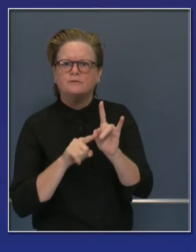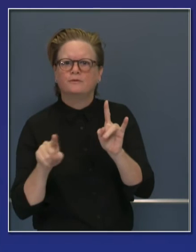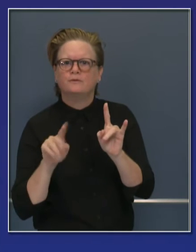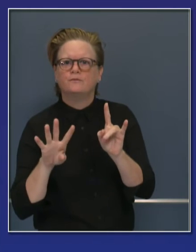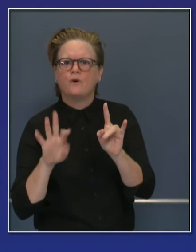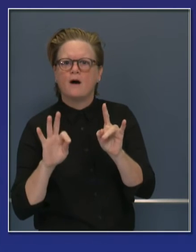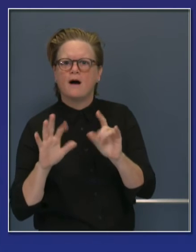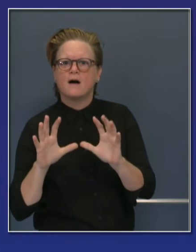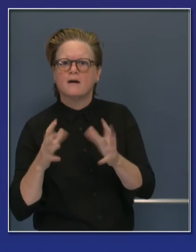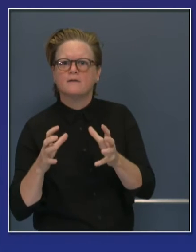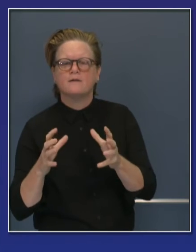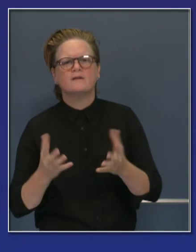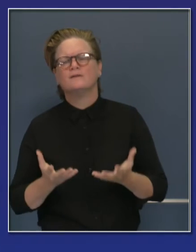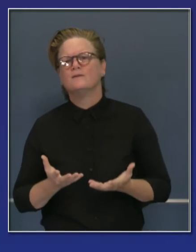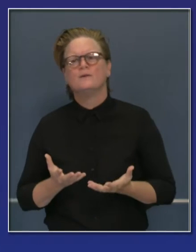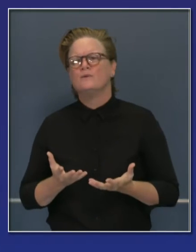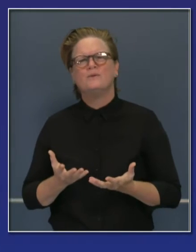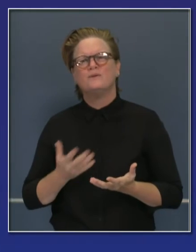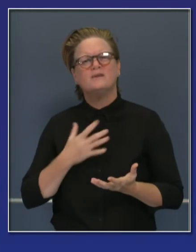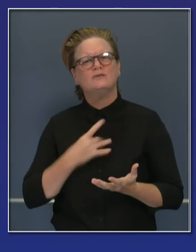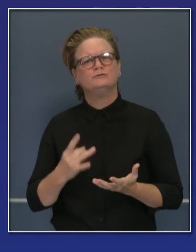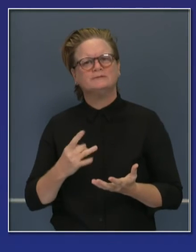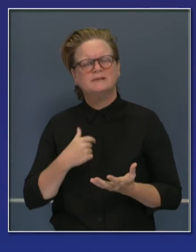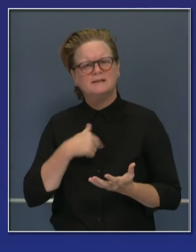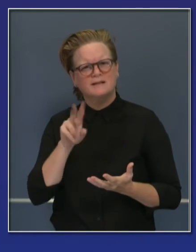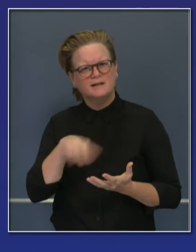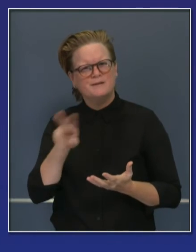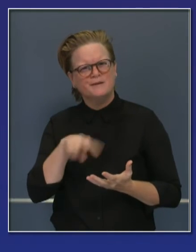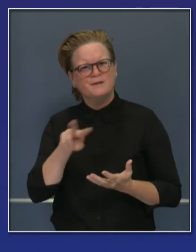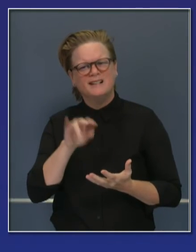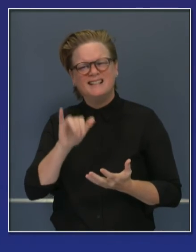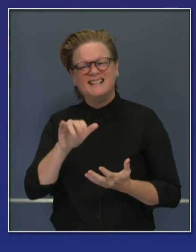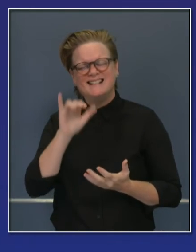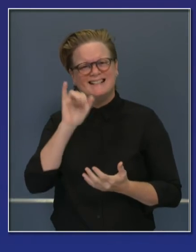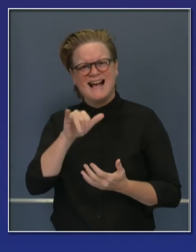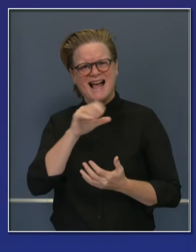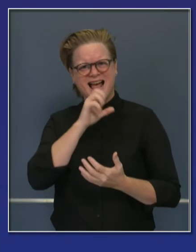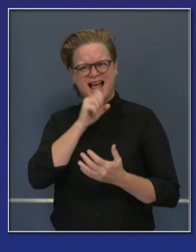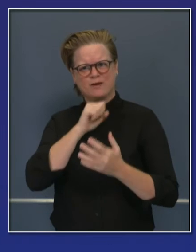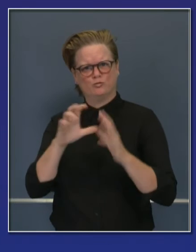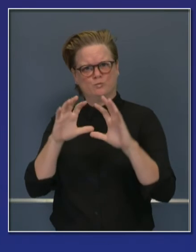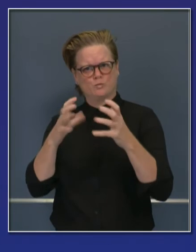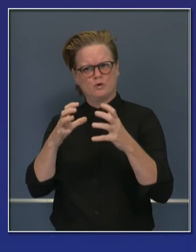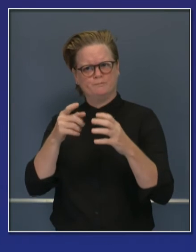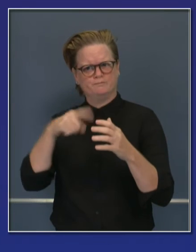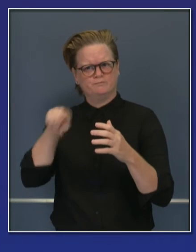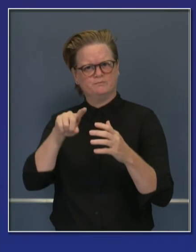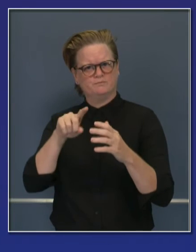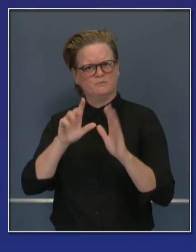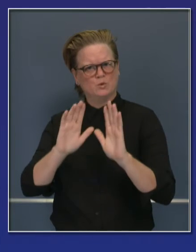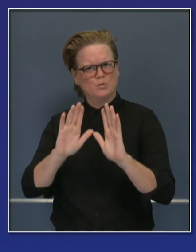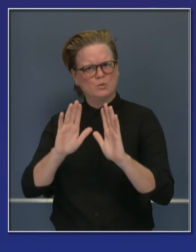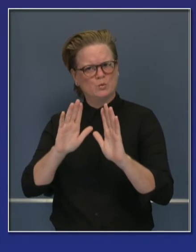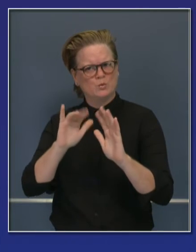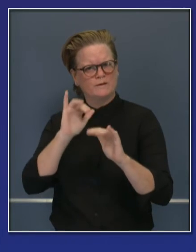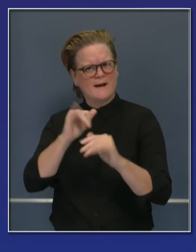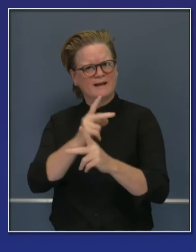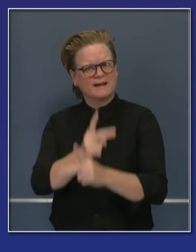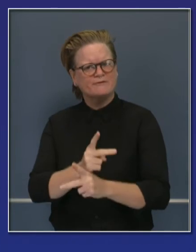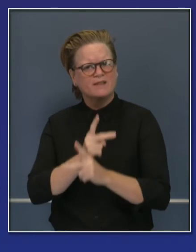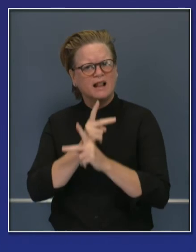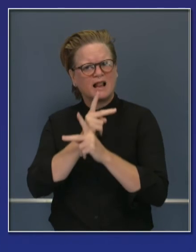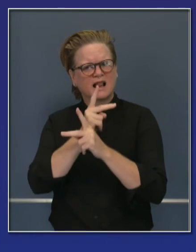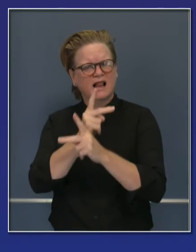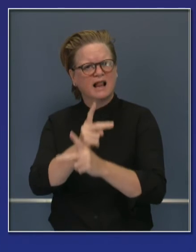separates itself exclusively by age or vulnerabilities that are defined by pre-existing conditions and the like.